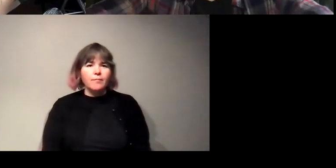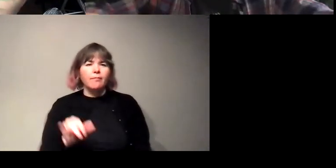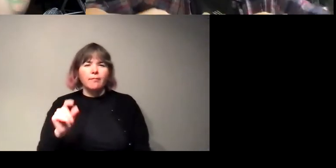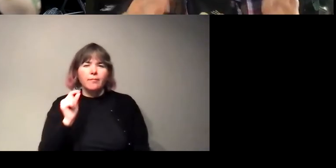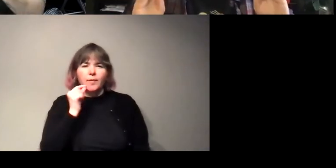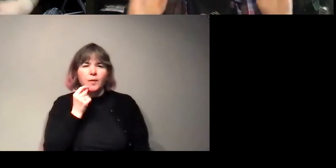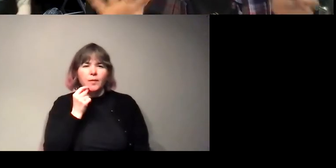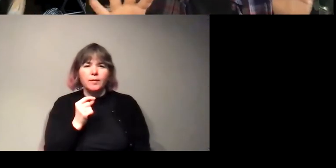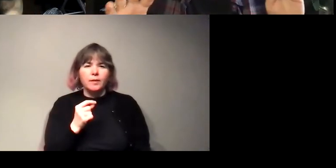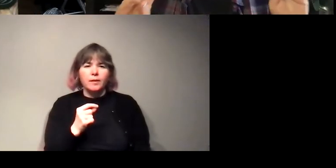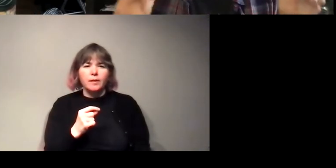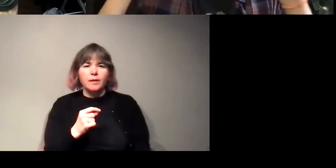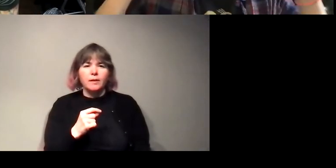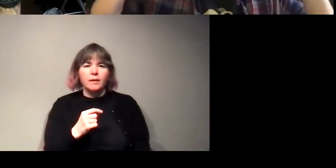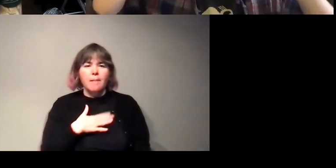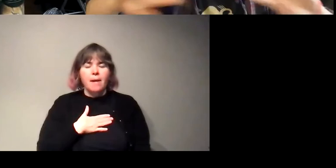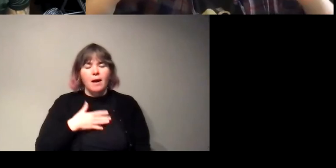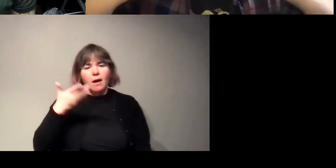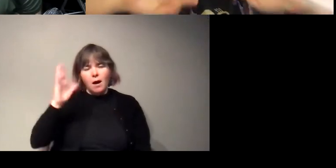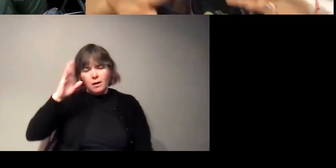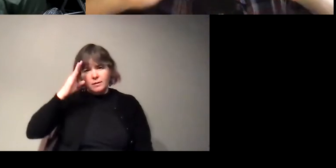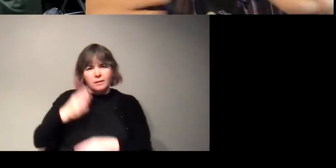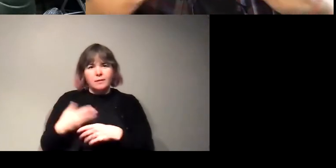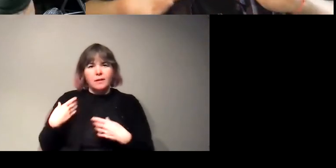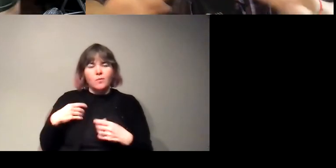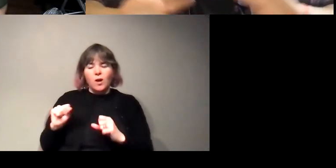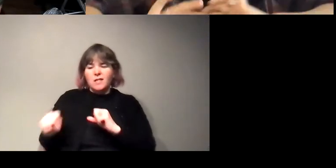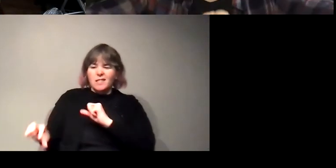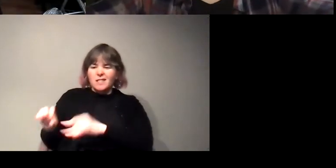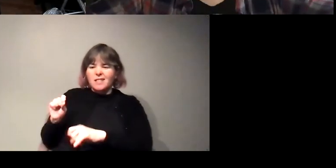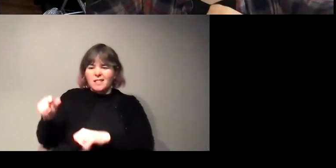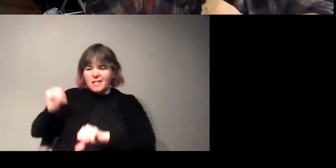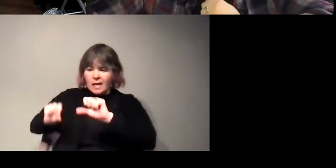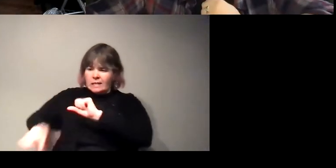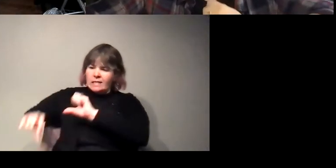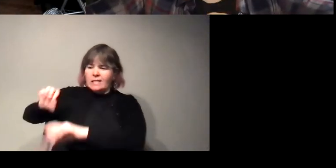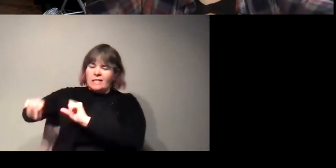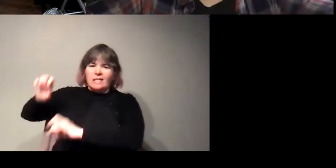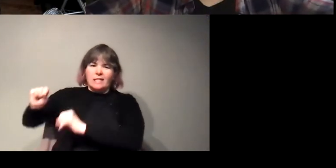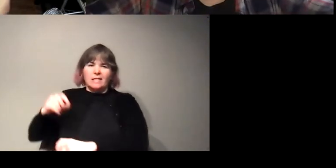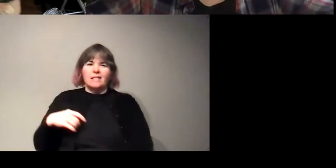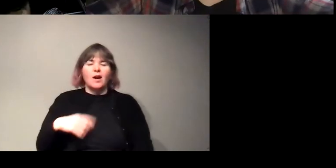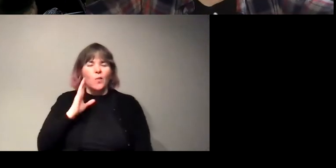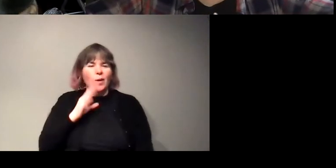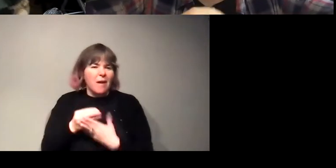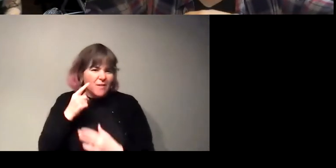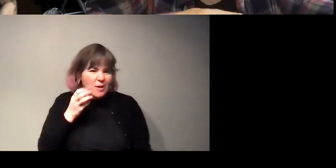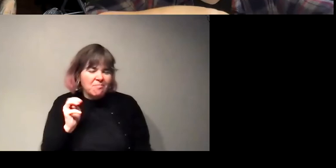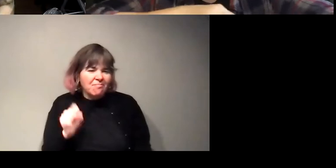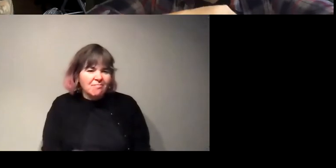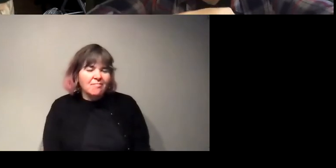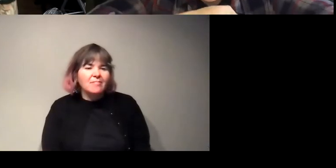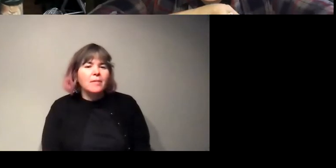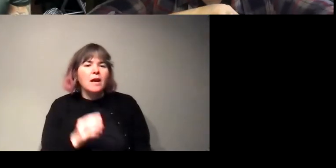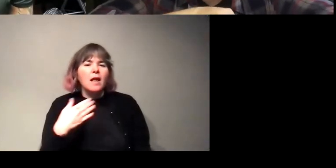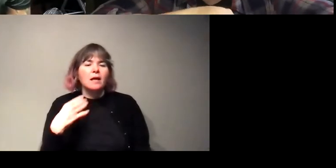I'm always my godson. I'm trying to like infiltrate as much science into his brain as humanly possible. So I'll probably get that for him. All right. Our next question is